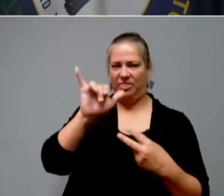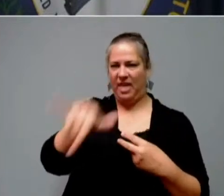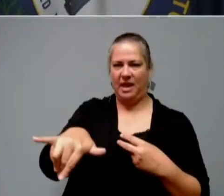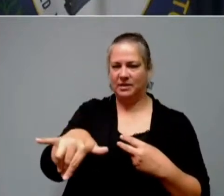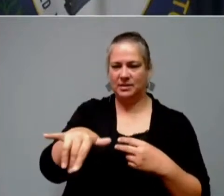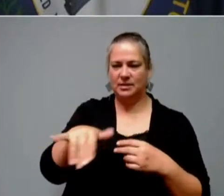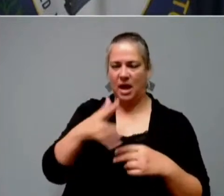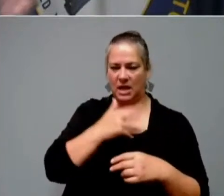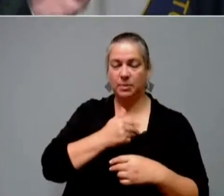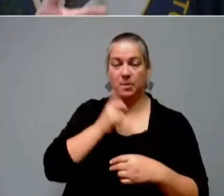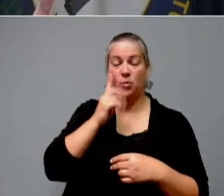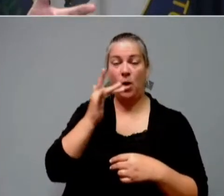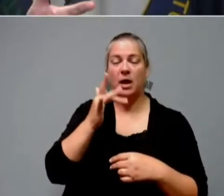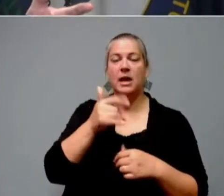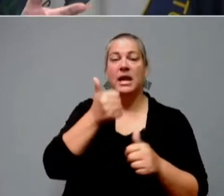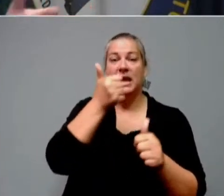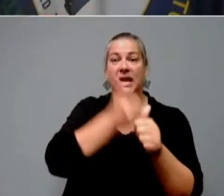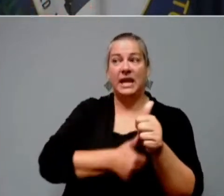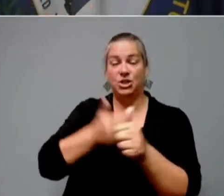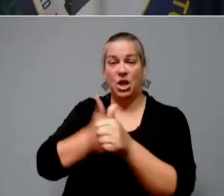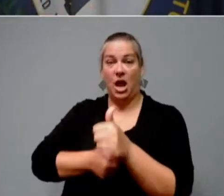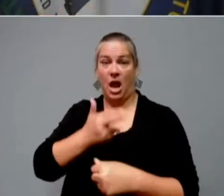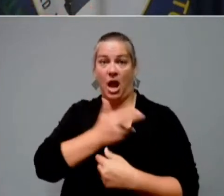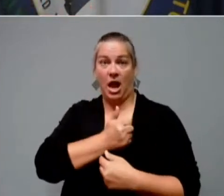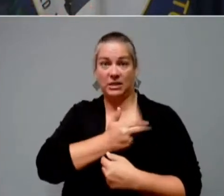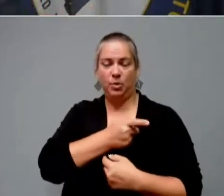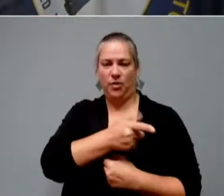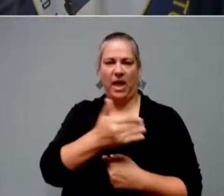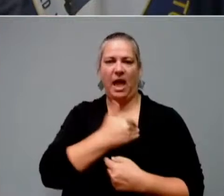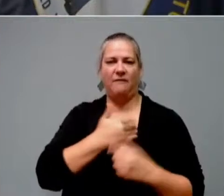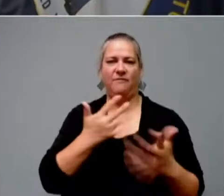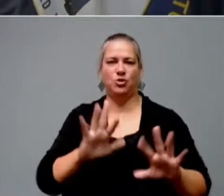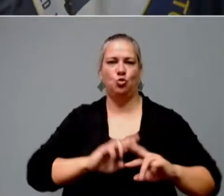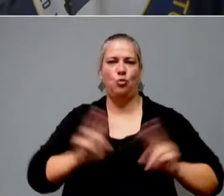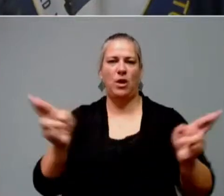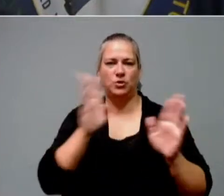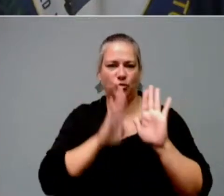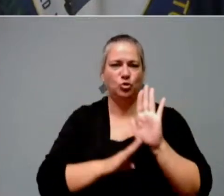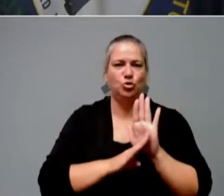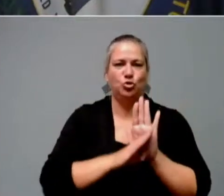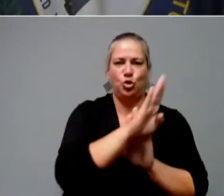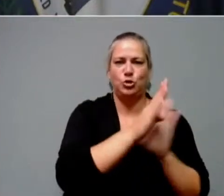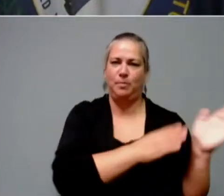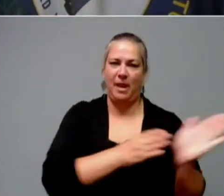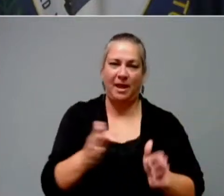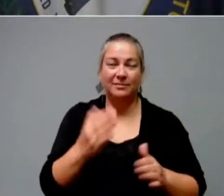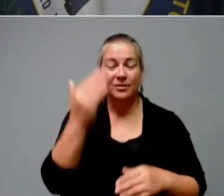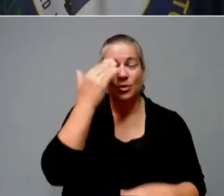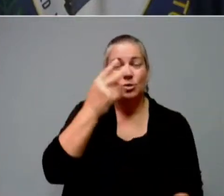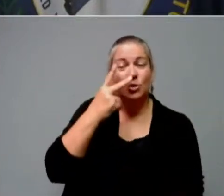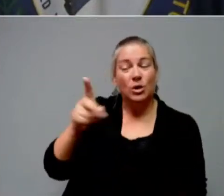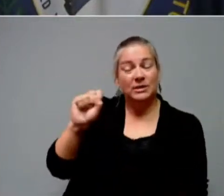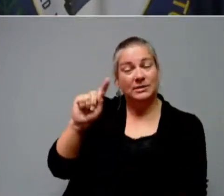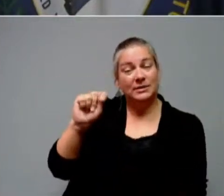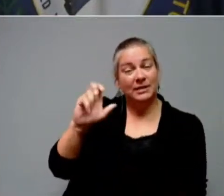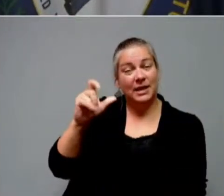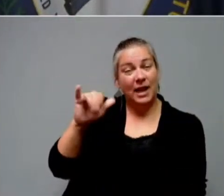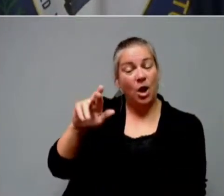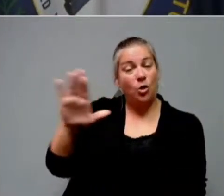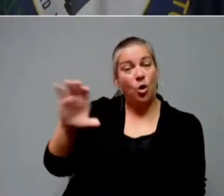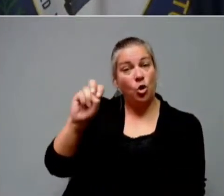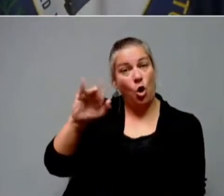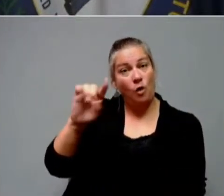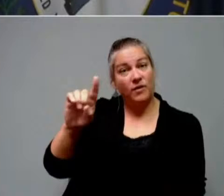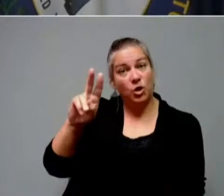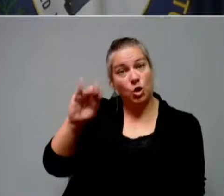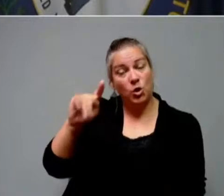our hospital systems out there have a surge plan. That's why when you saw St. Clair saying that their COVID unit was full, they were switching